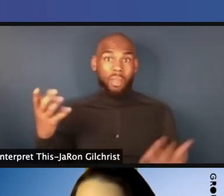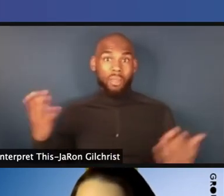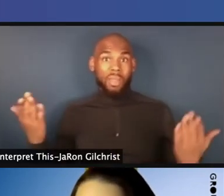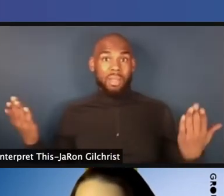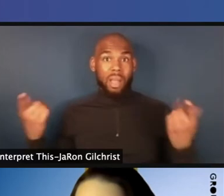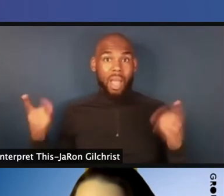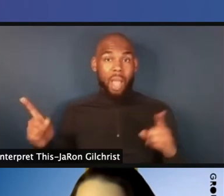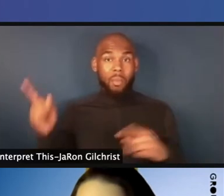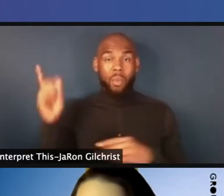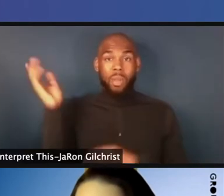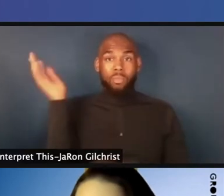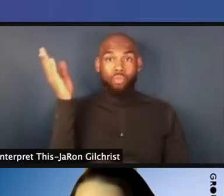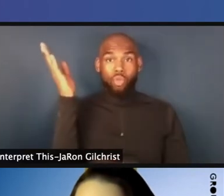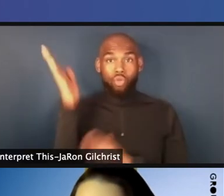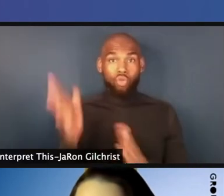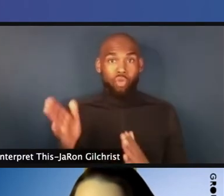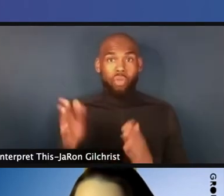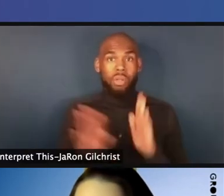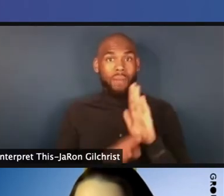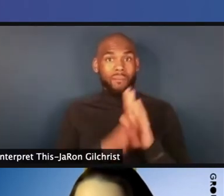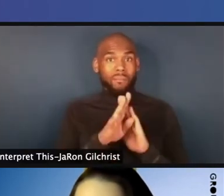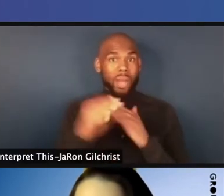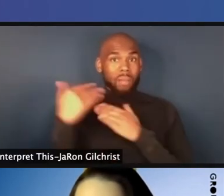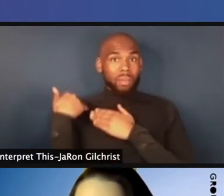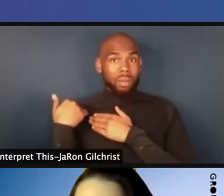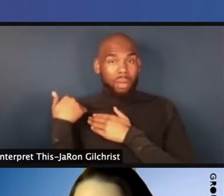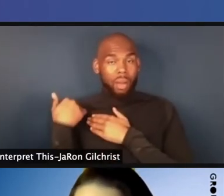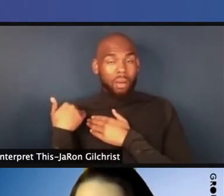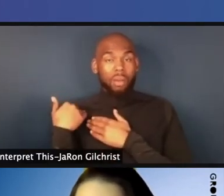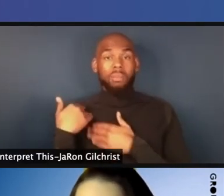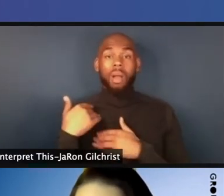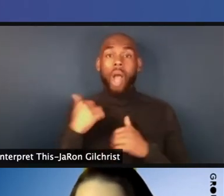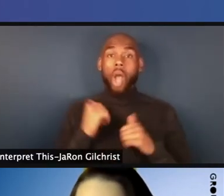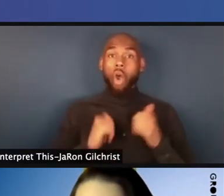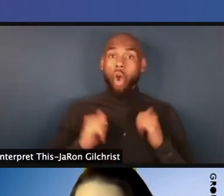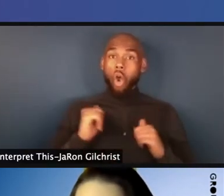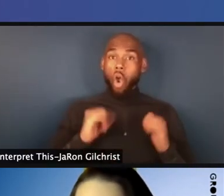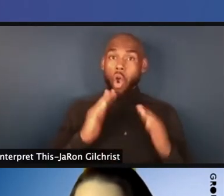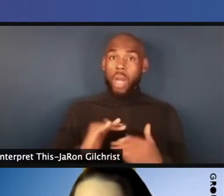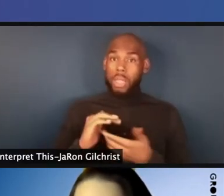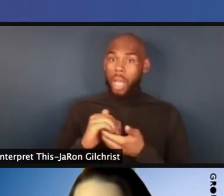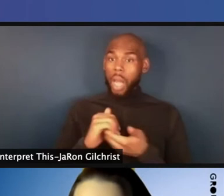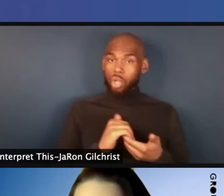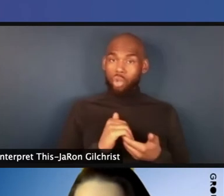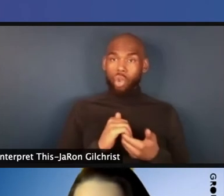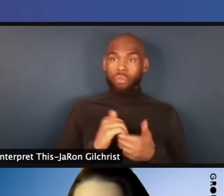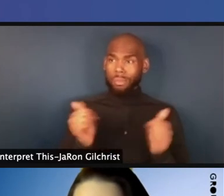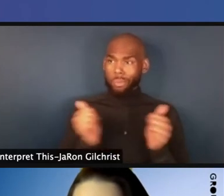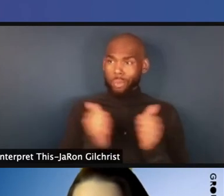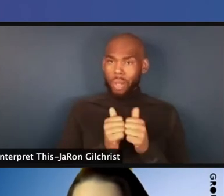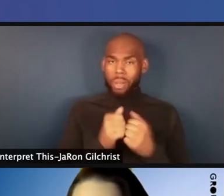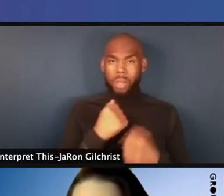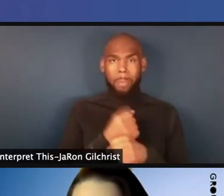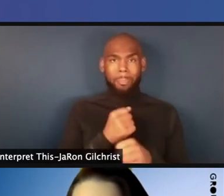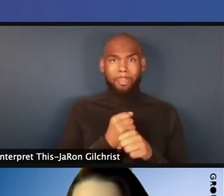develop systems of accountability. There's solidarity happening among artists, you know, to come together and, you know, make a